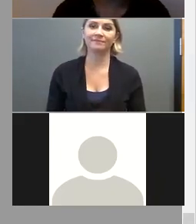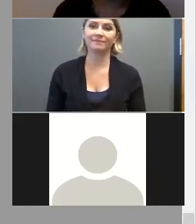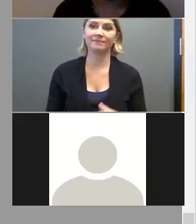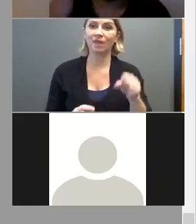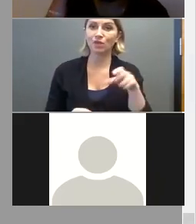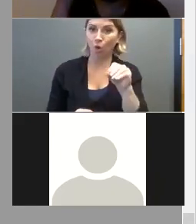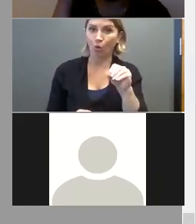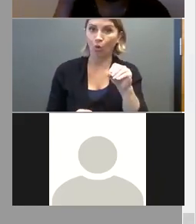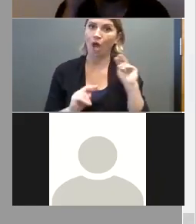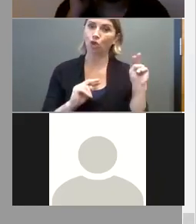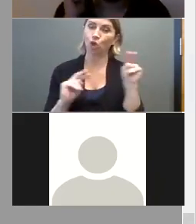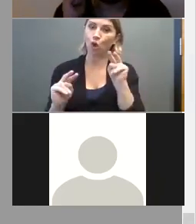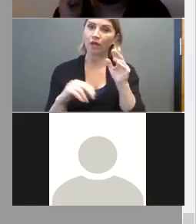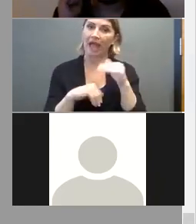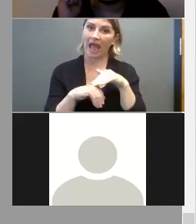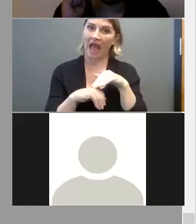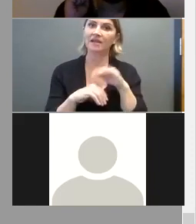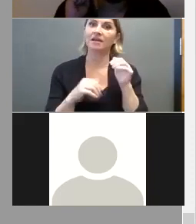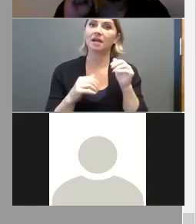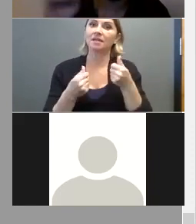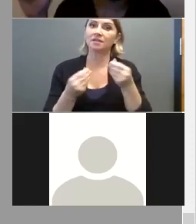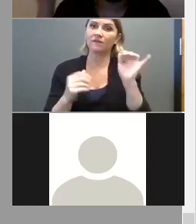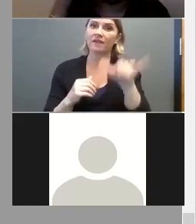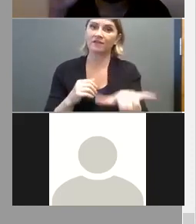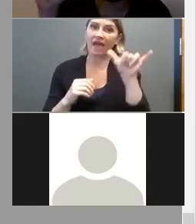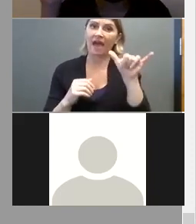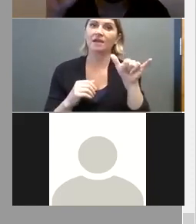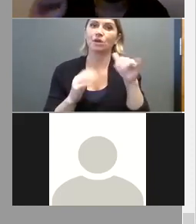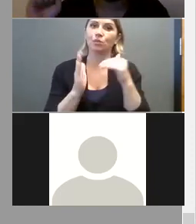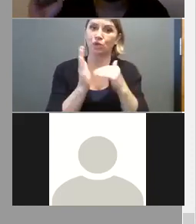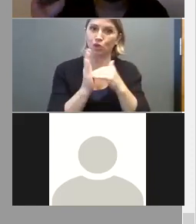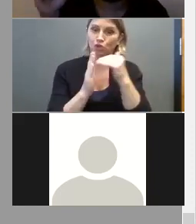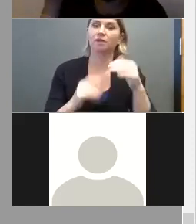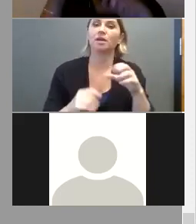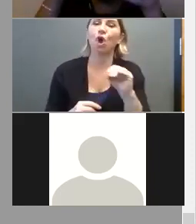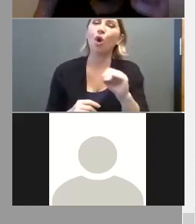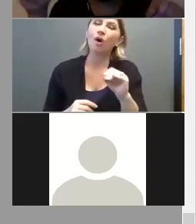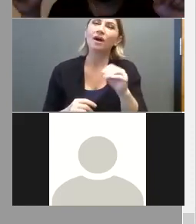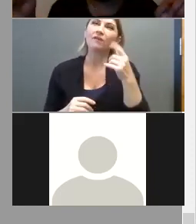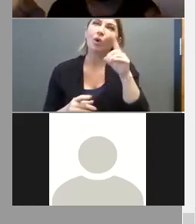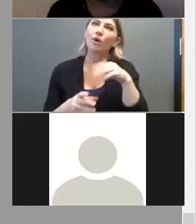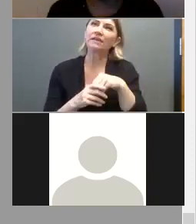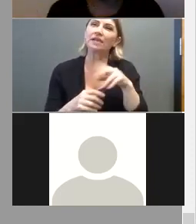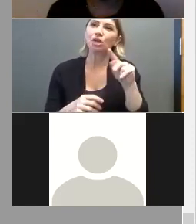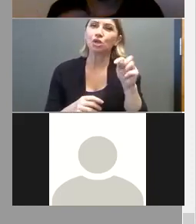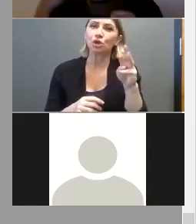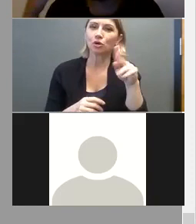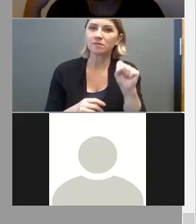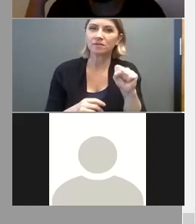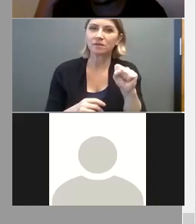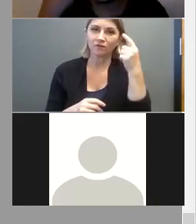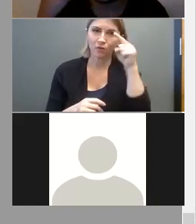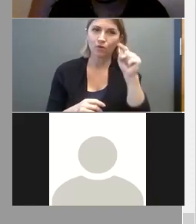So let's look at solving this particular recurrence relations, but in terms of recurrence